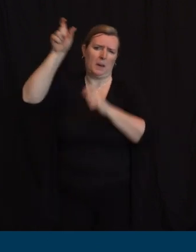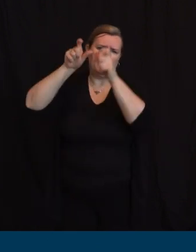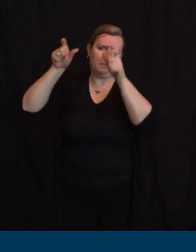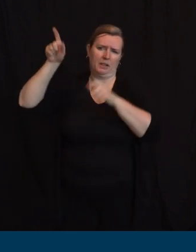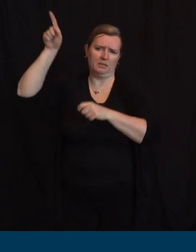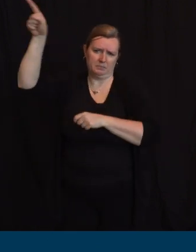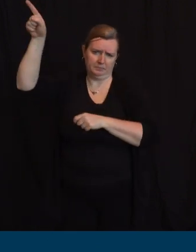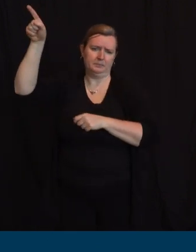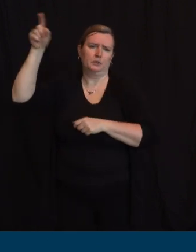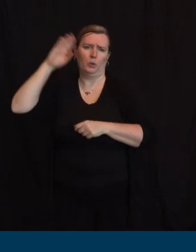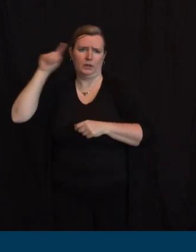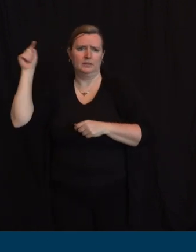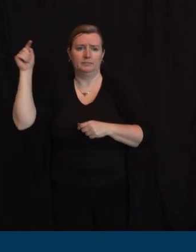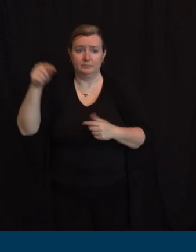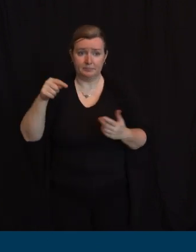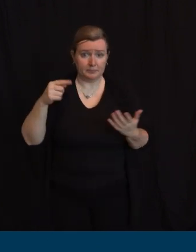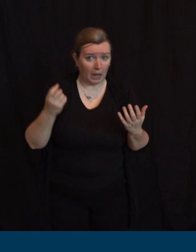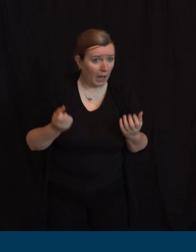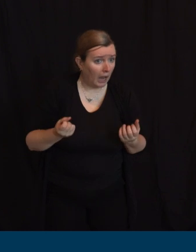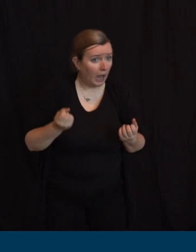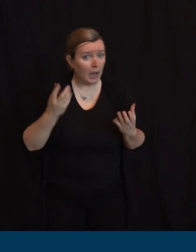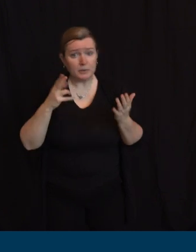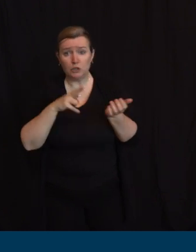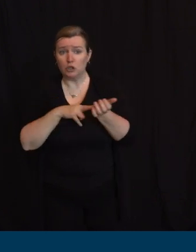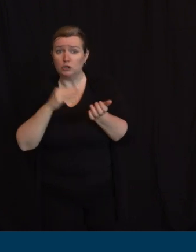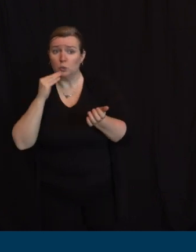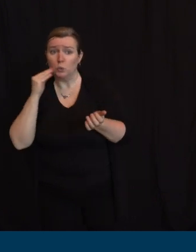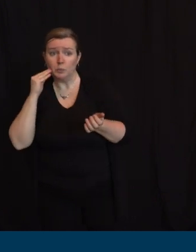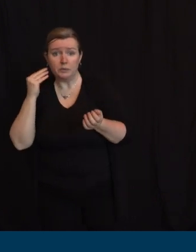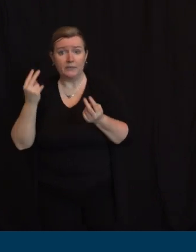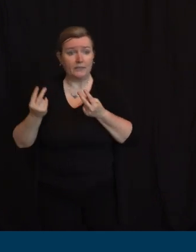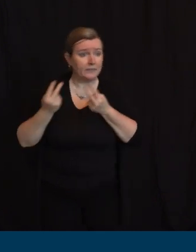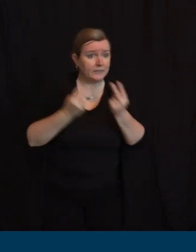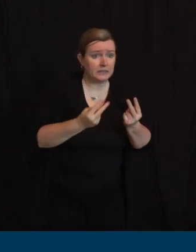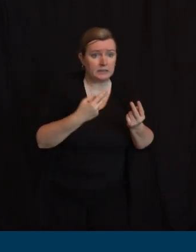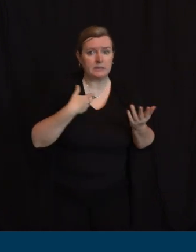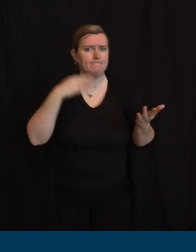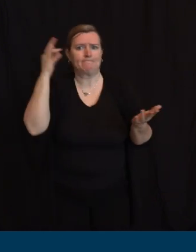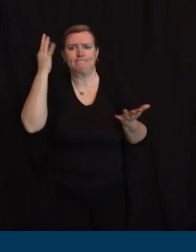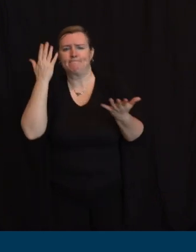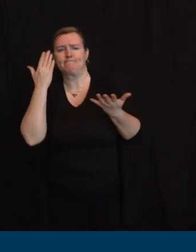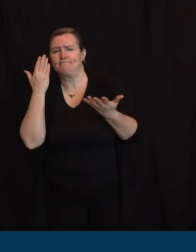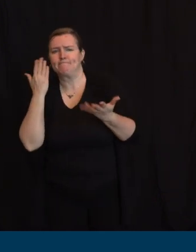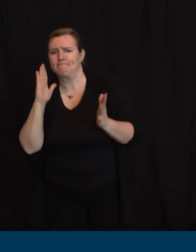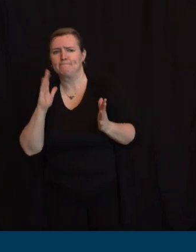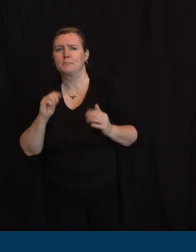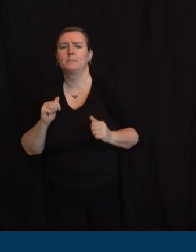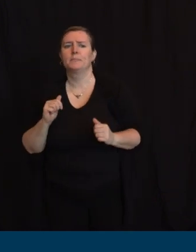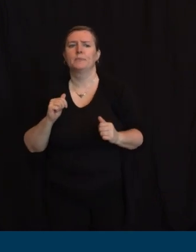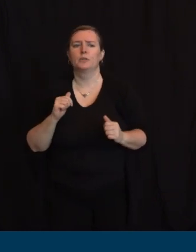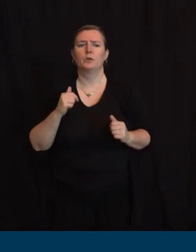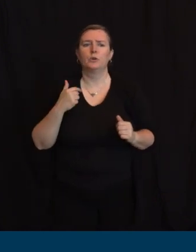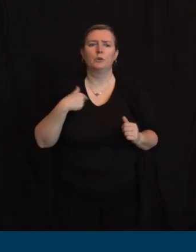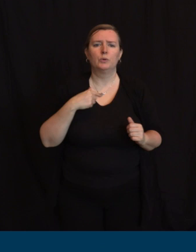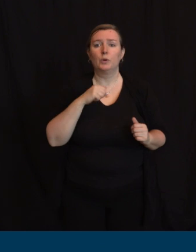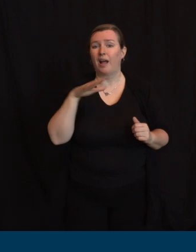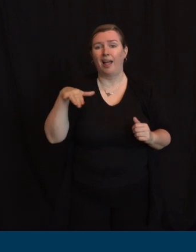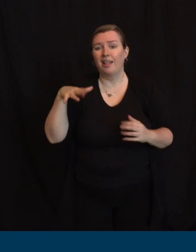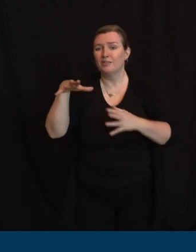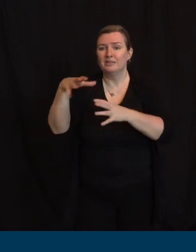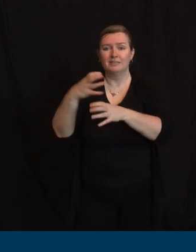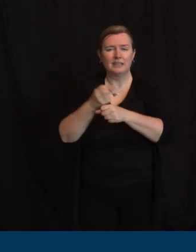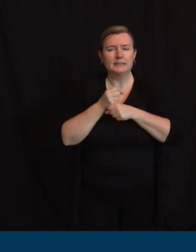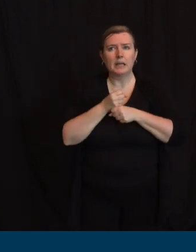visited. I do know that we have not received what we would call IJ complaints during this